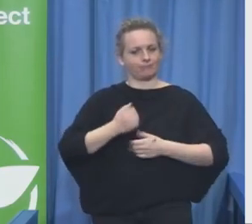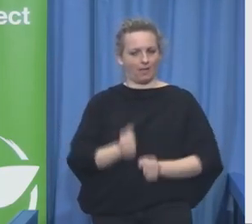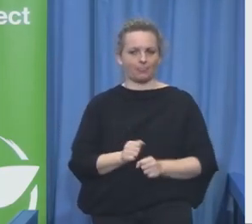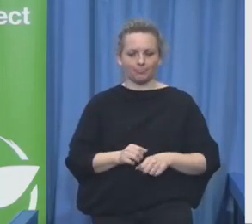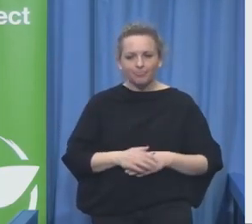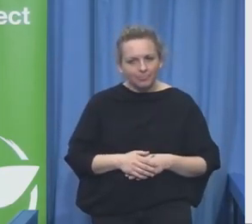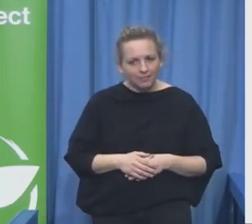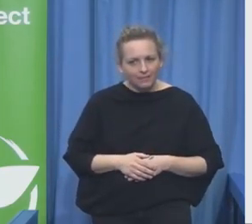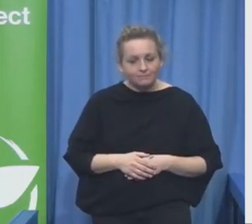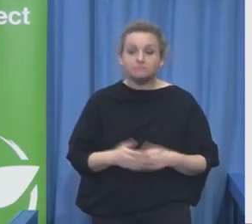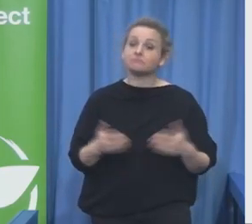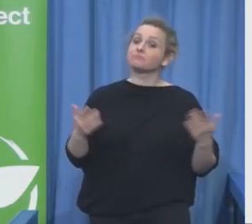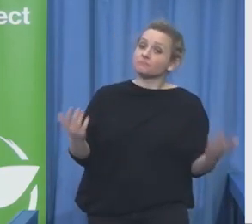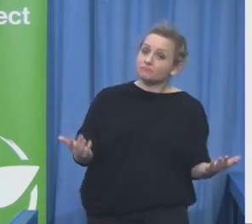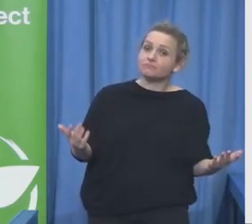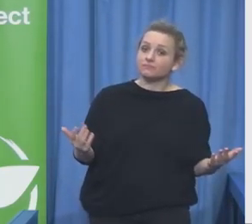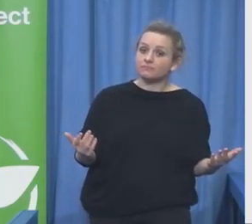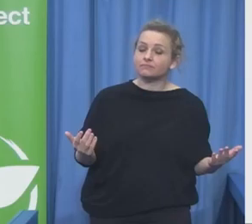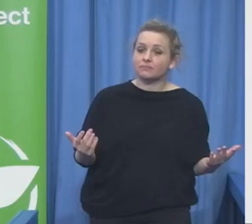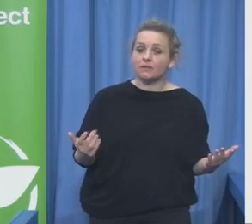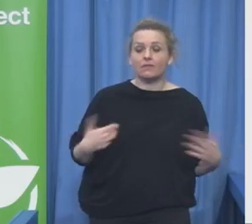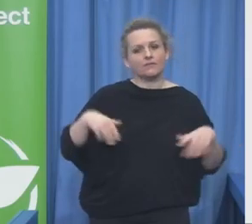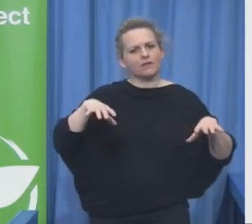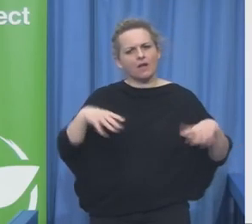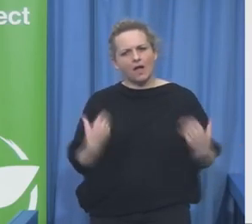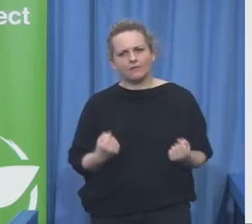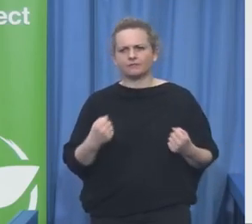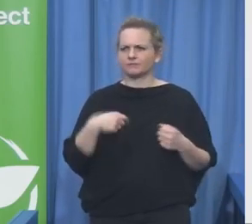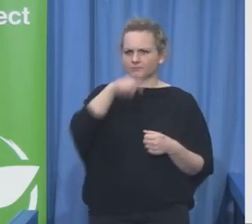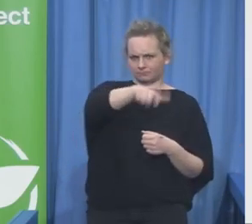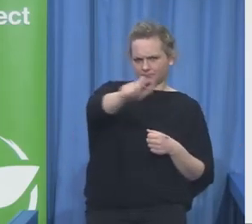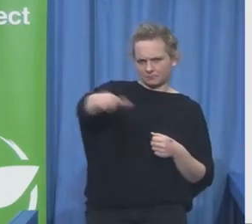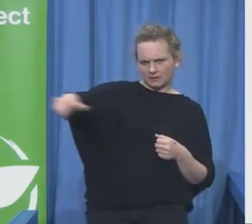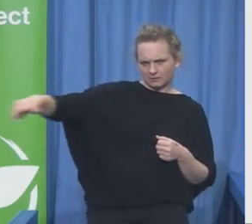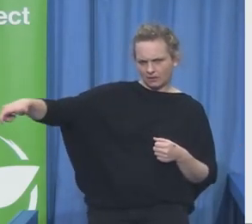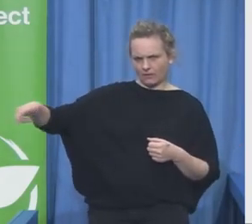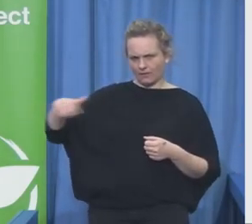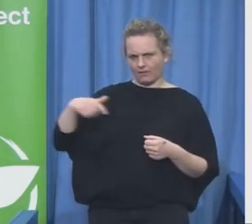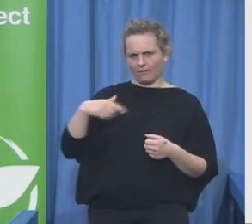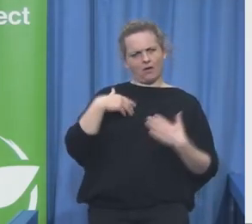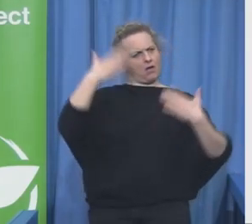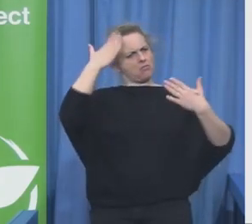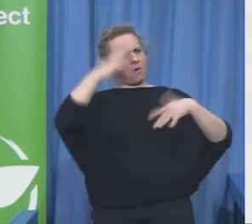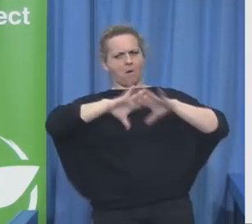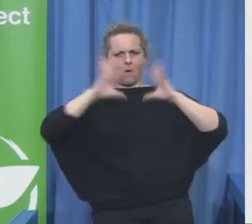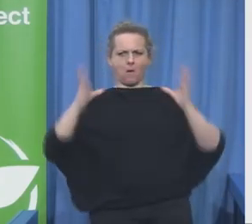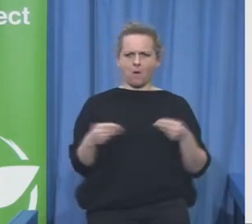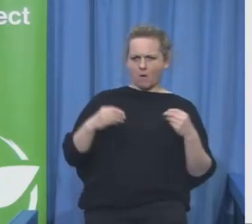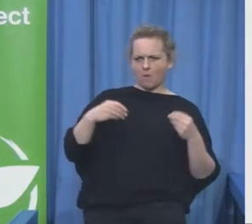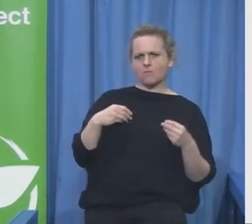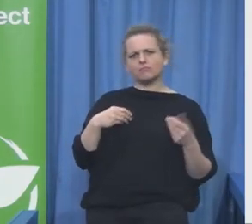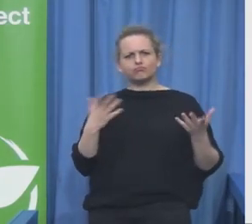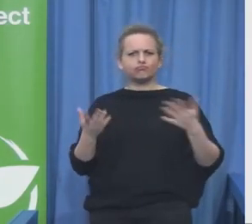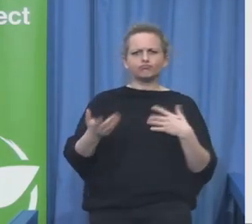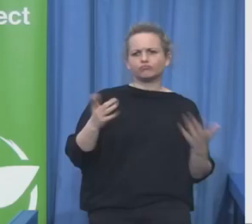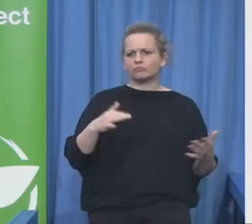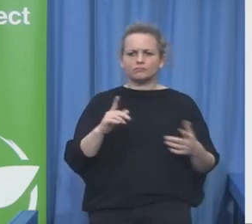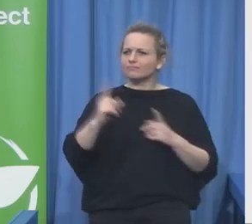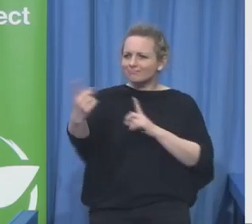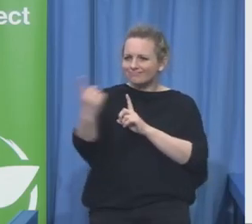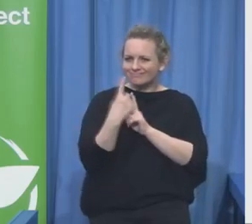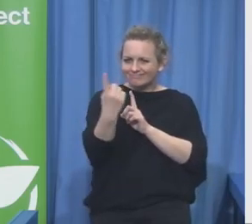turn to consider what really does inclusive hiring mean around the world. A lot of things that happen in Redmond, we now have to kind